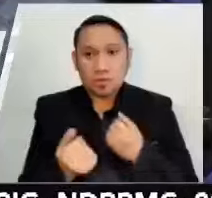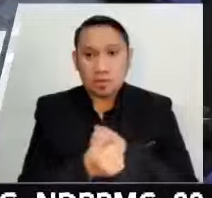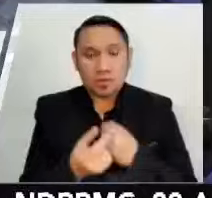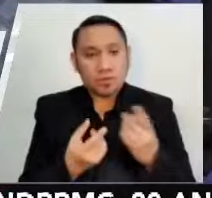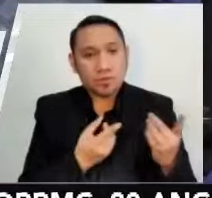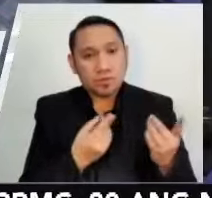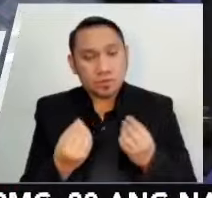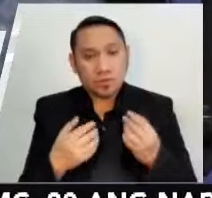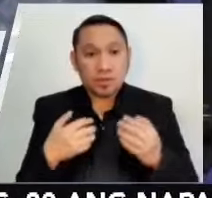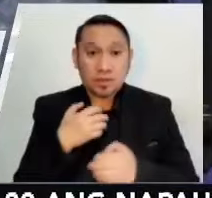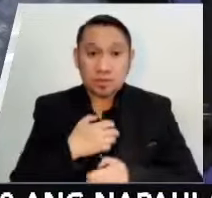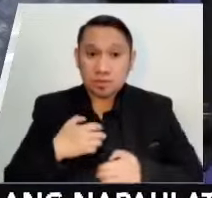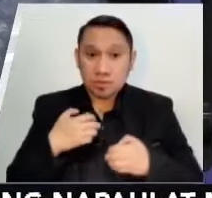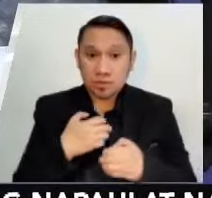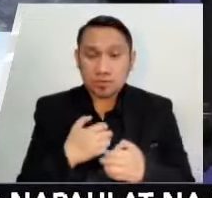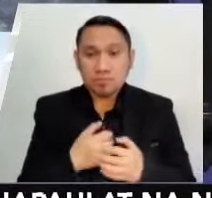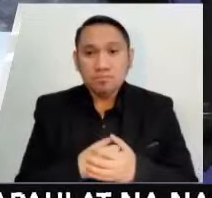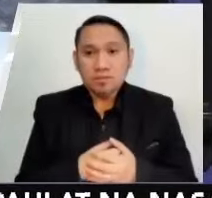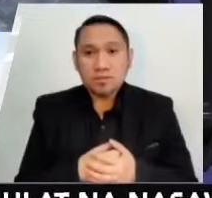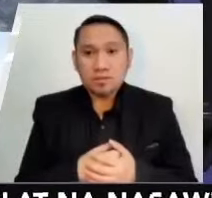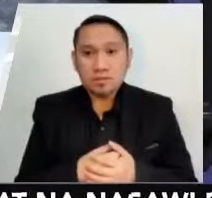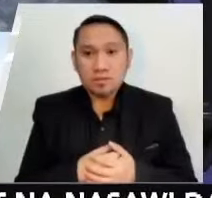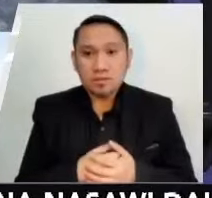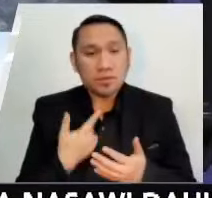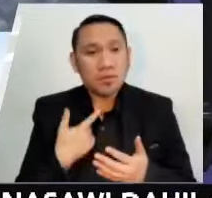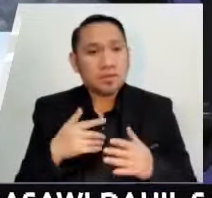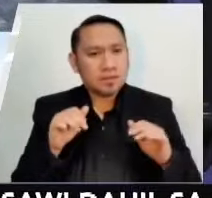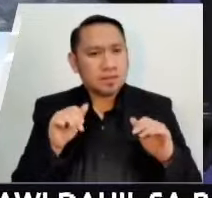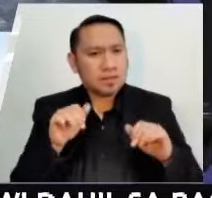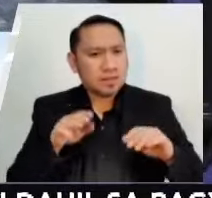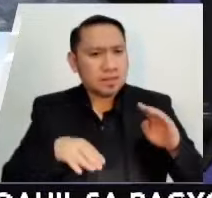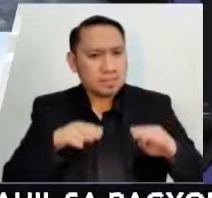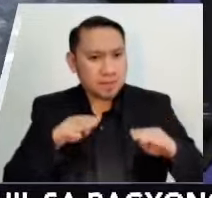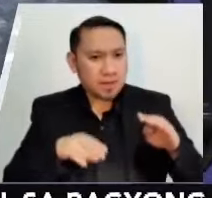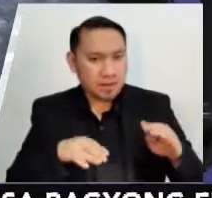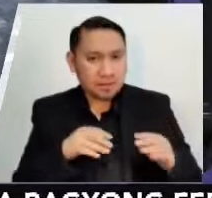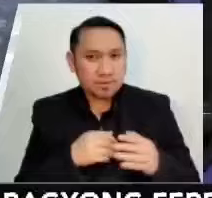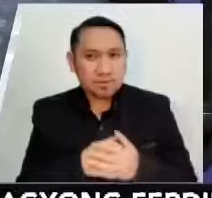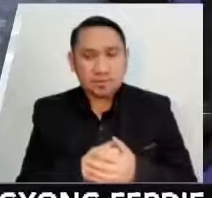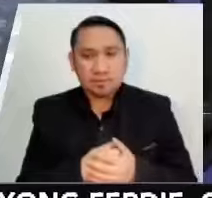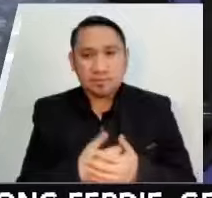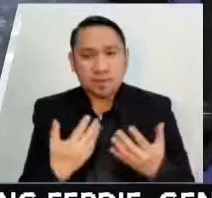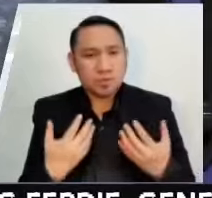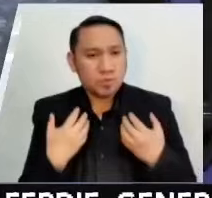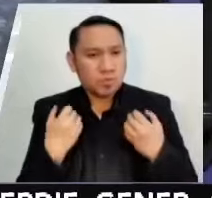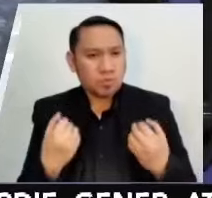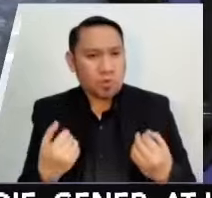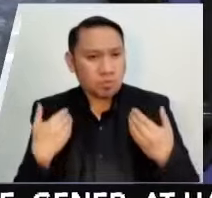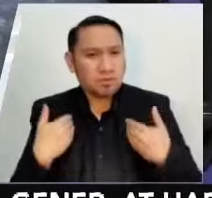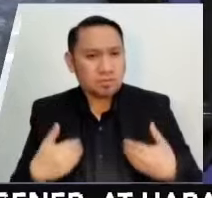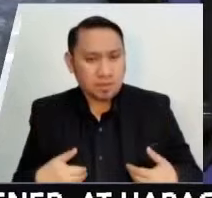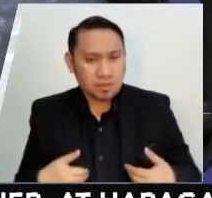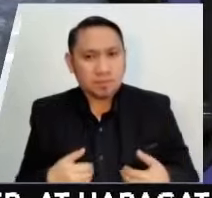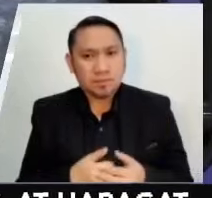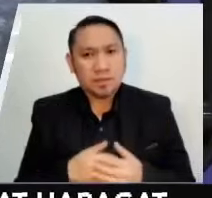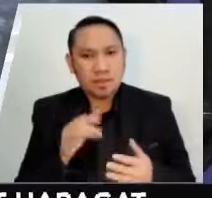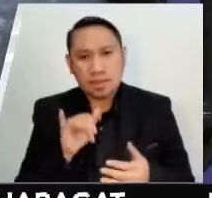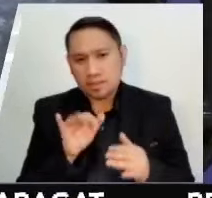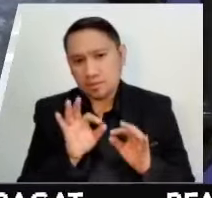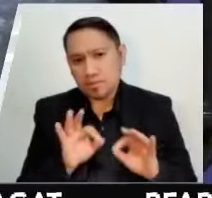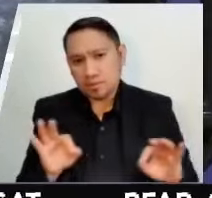it, but finding a balance and staying mentally strong and physically strong is very important.